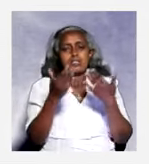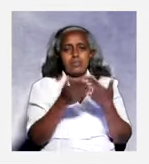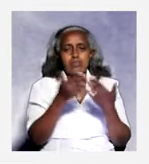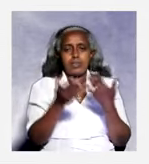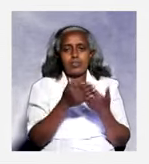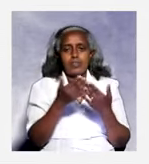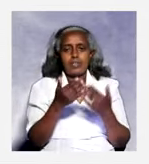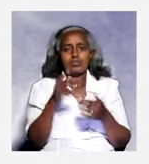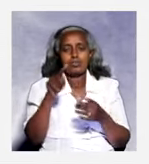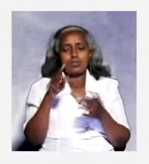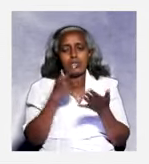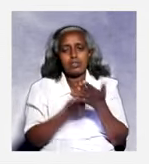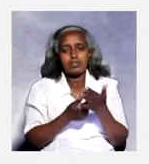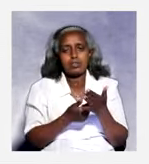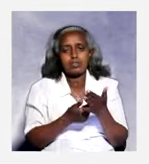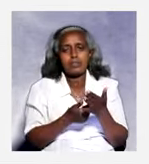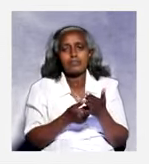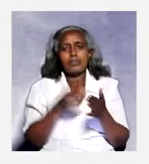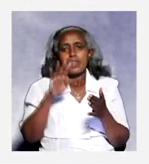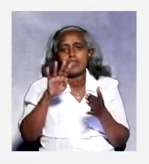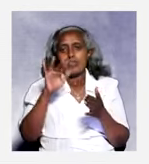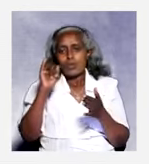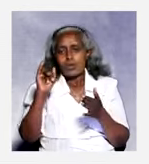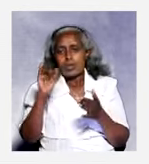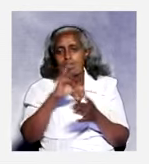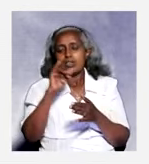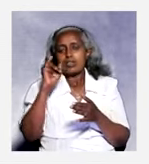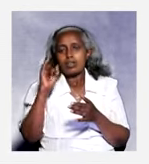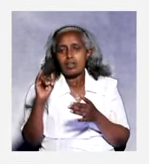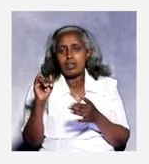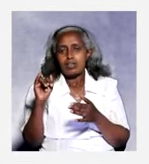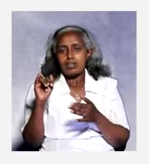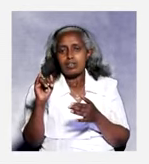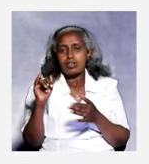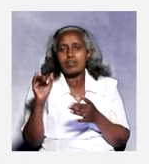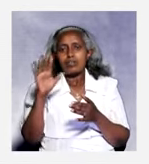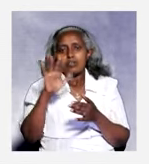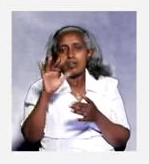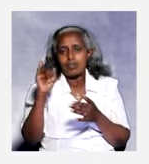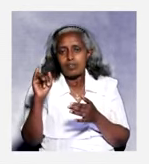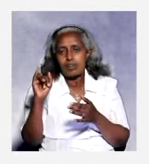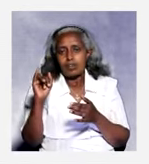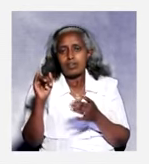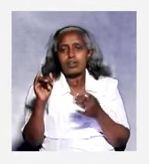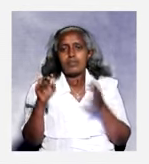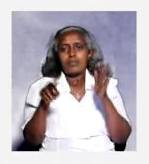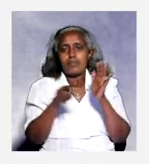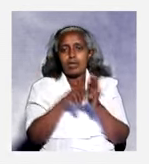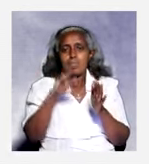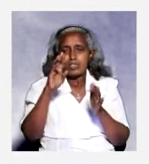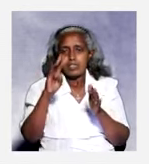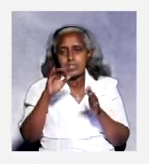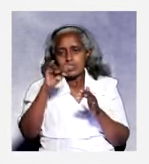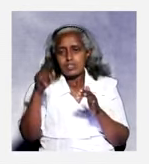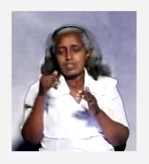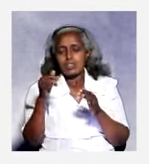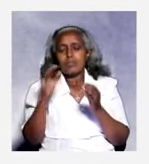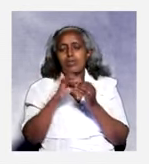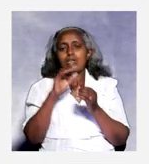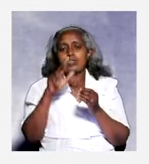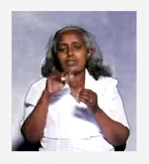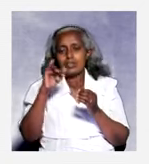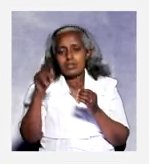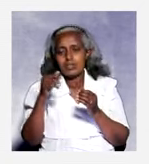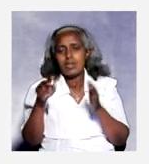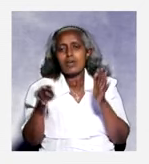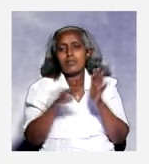simplifying this, you will have this one, 4i and I, 5i minus 6j plus 3j gives